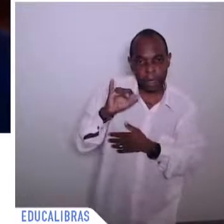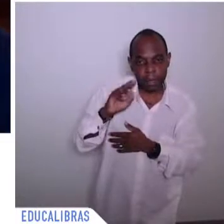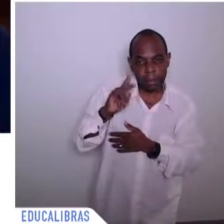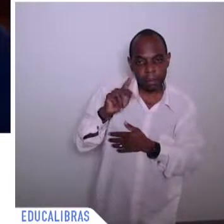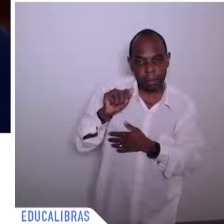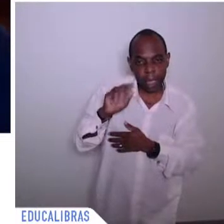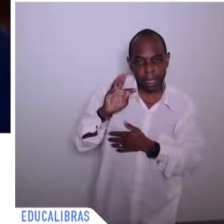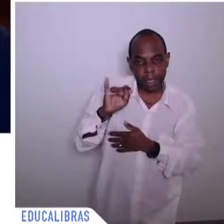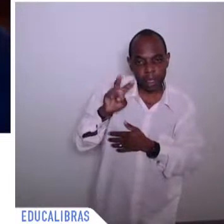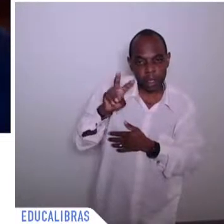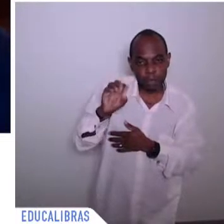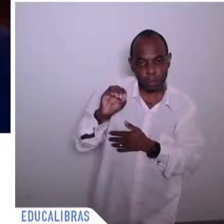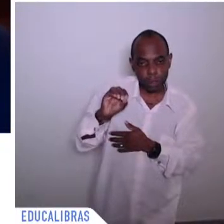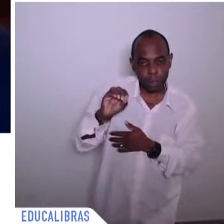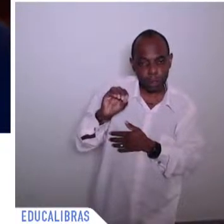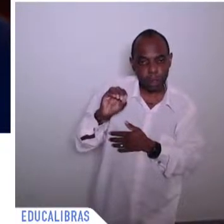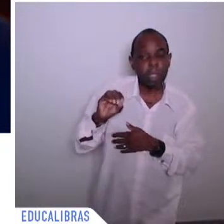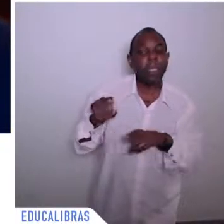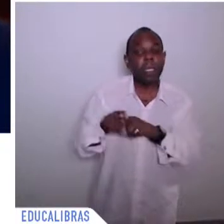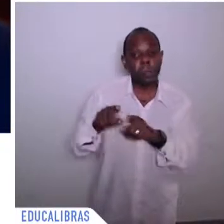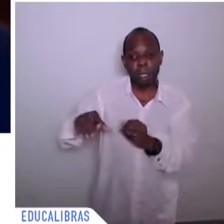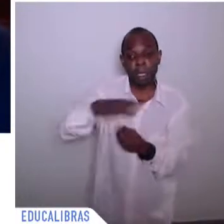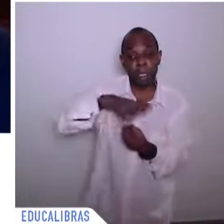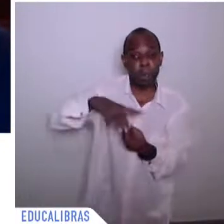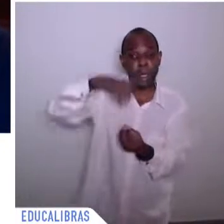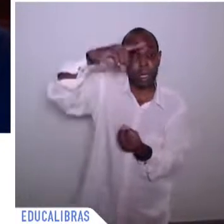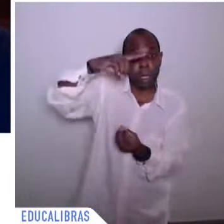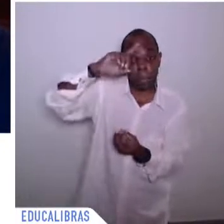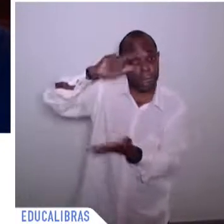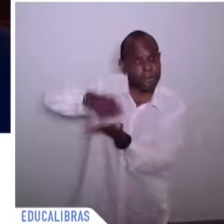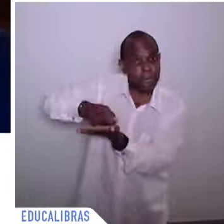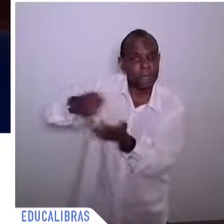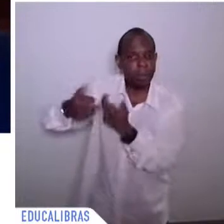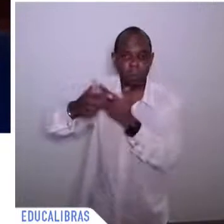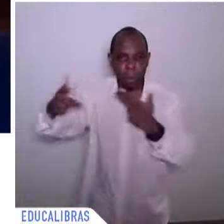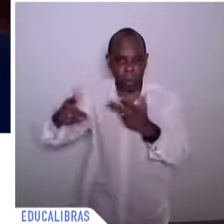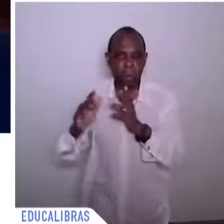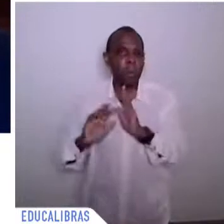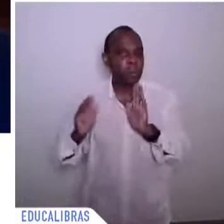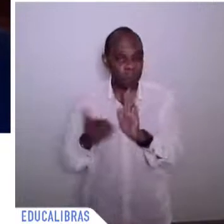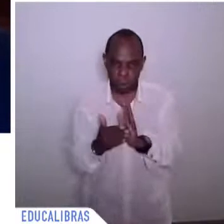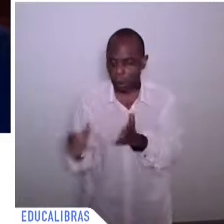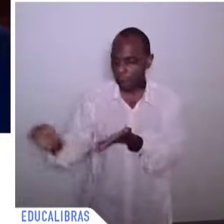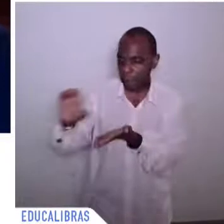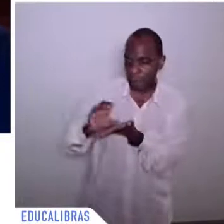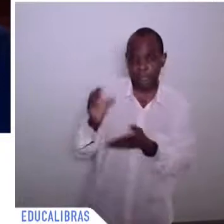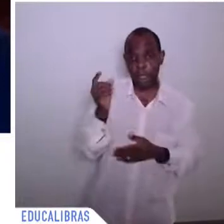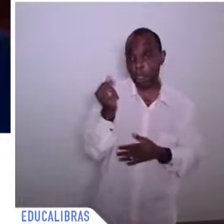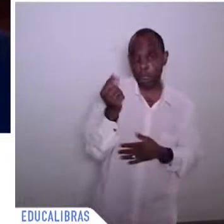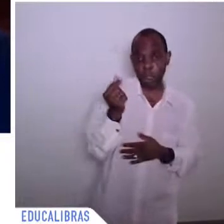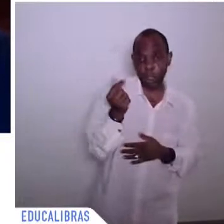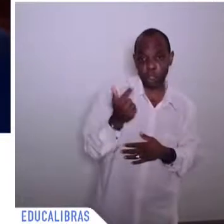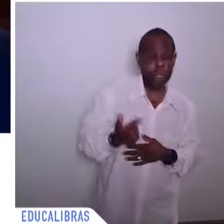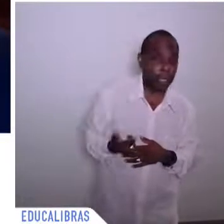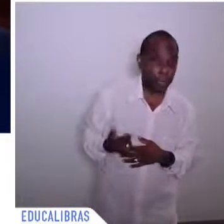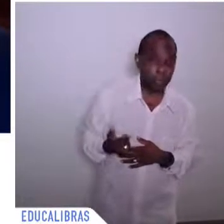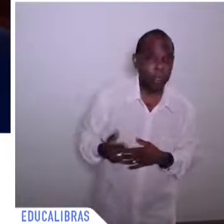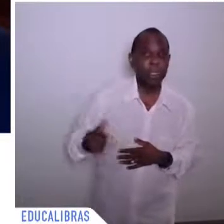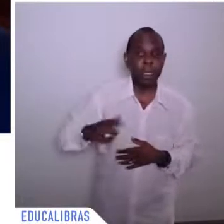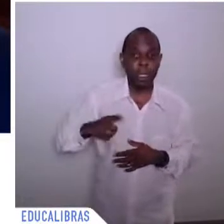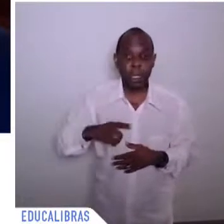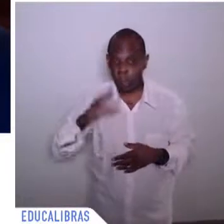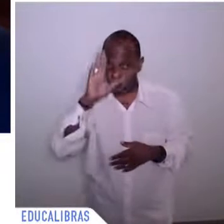the idea of this participatory budget and use of the direct democracy for making decisions